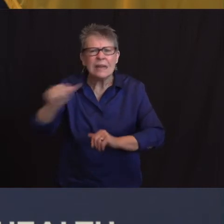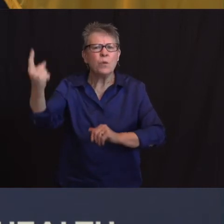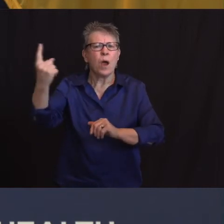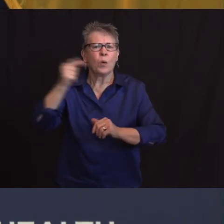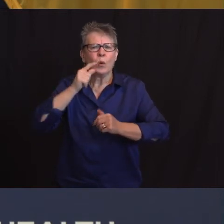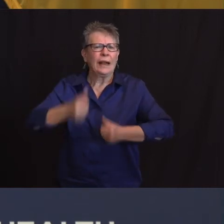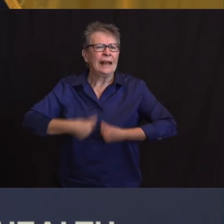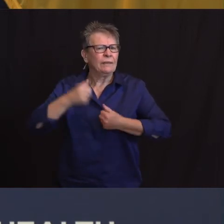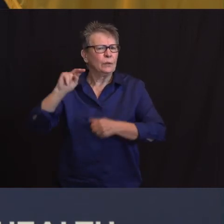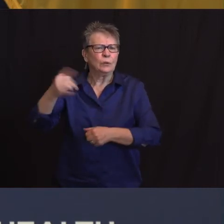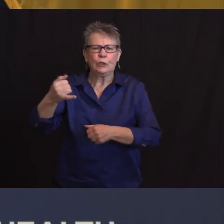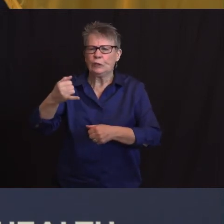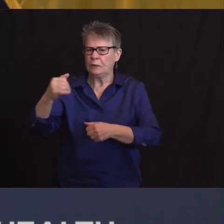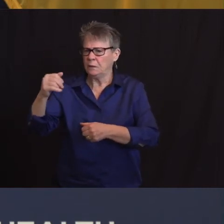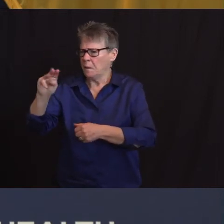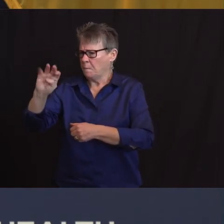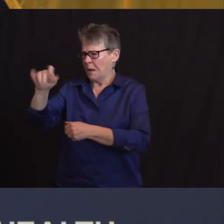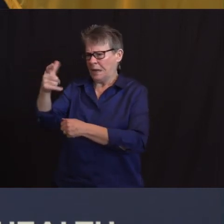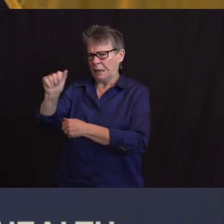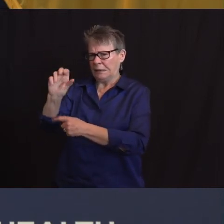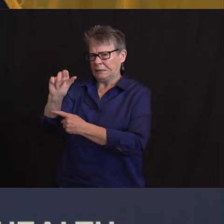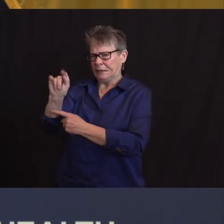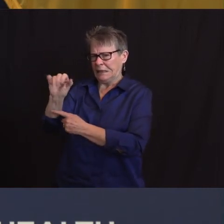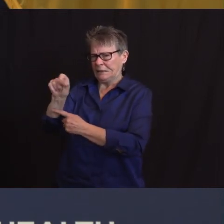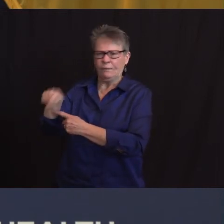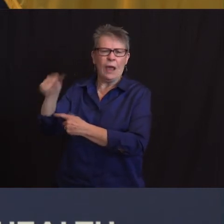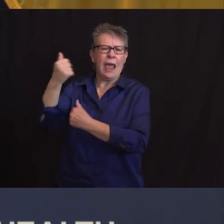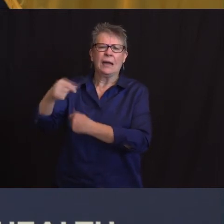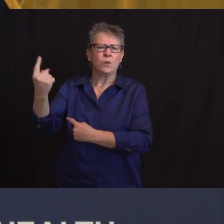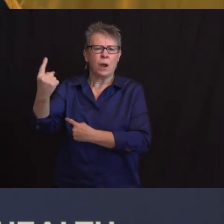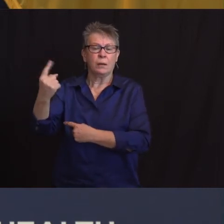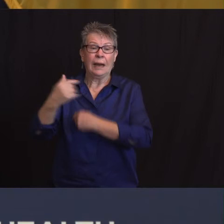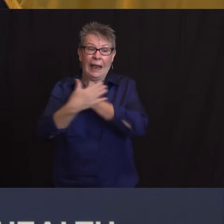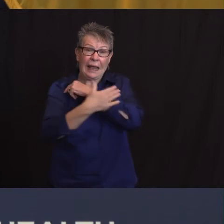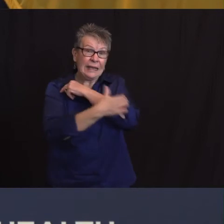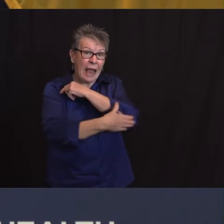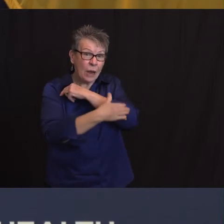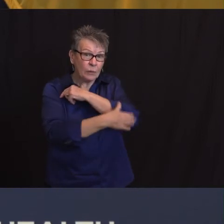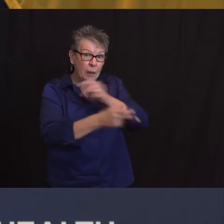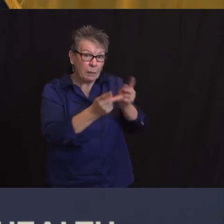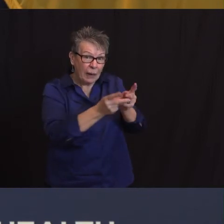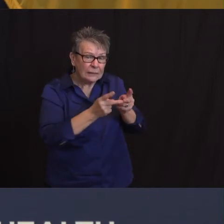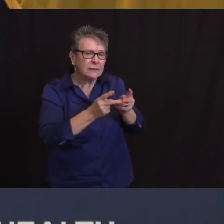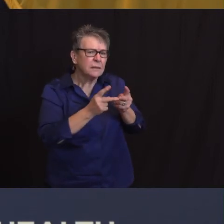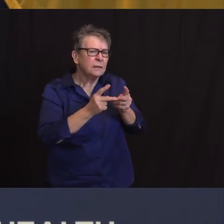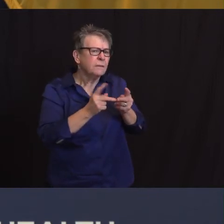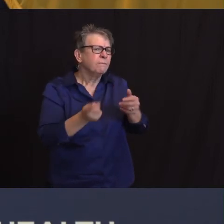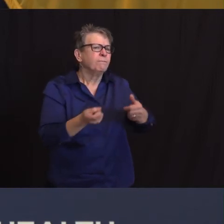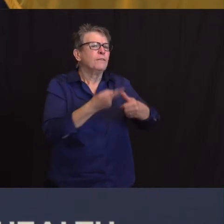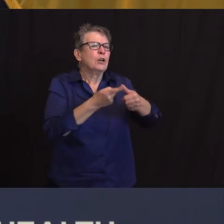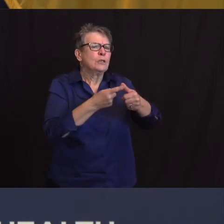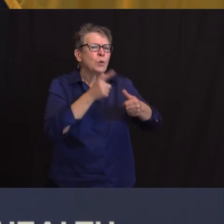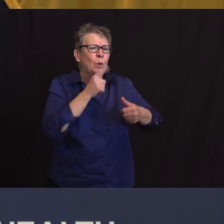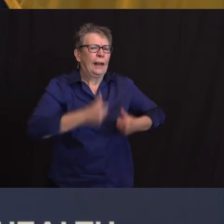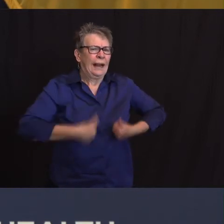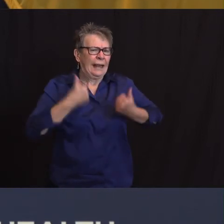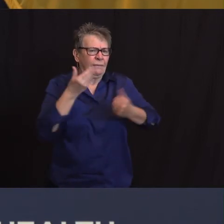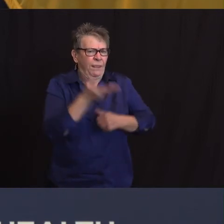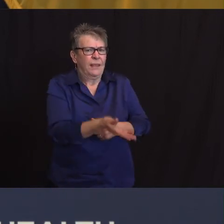Gosh, I mean, I think it makes a big difference. I can't sit here and tell you exactly on what date and exactly what changes,